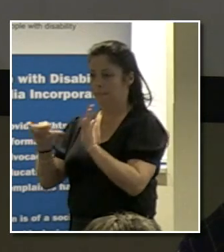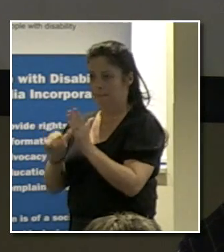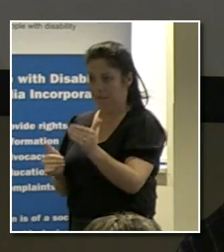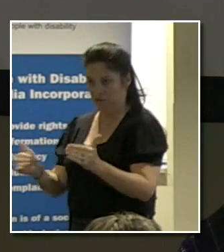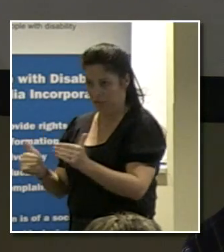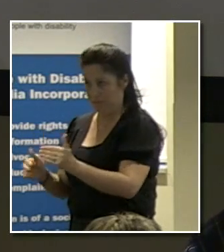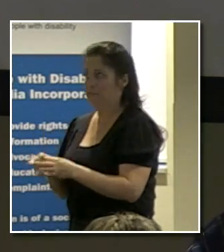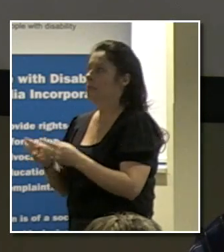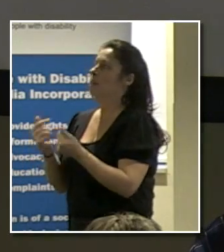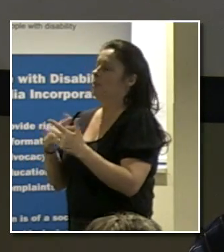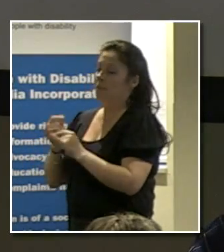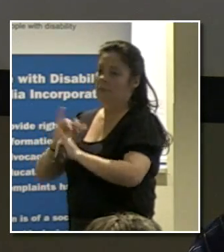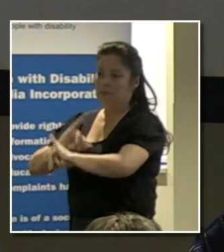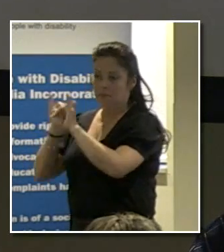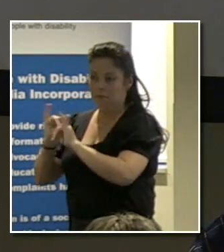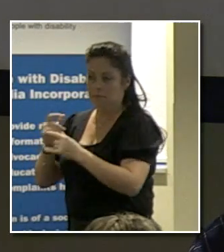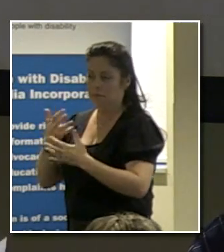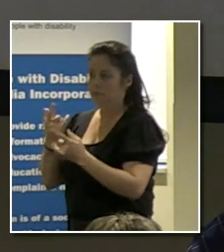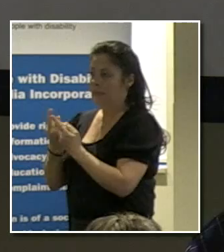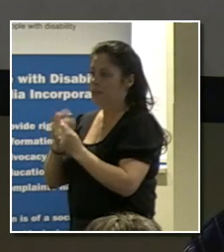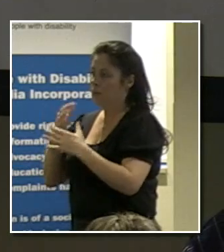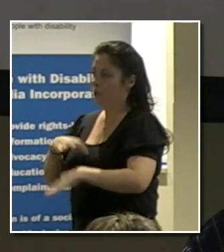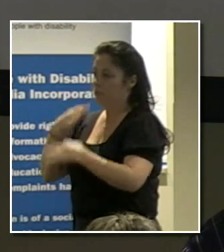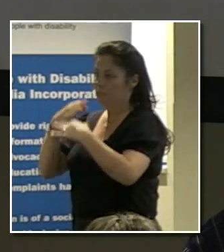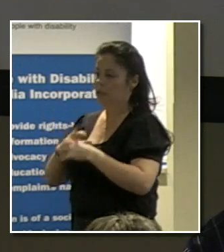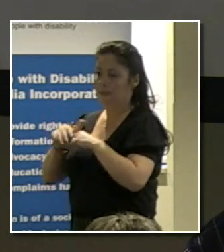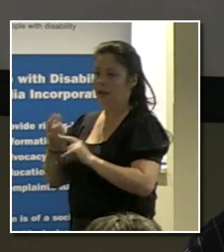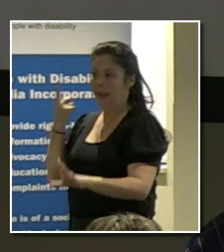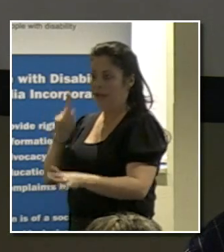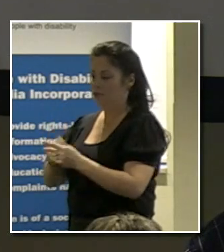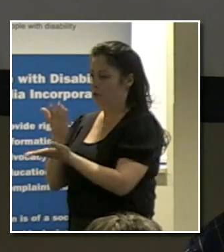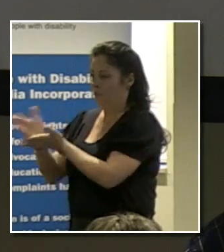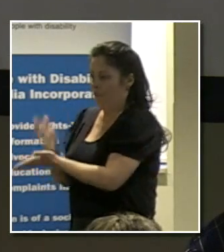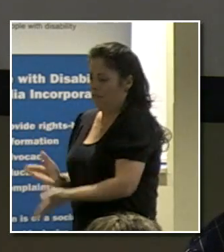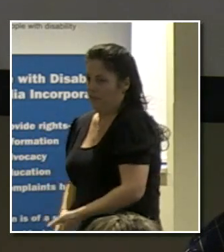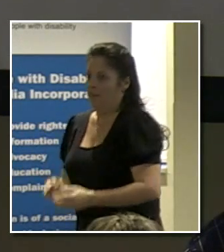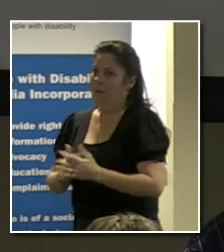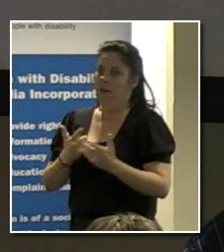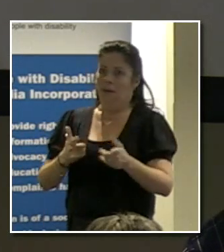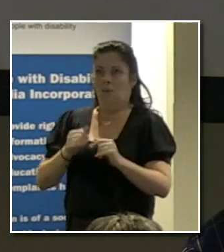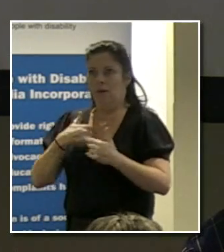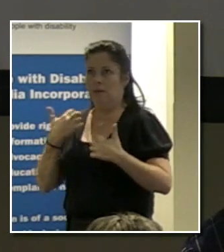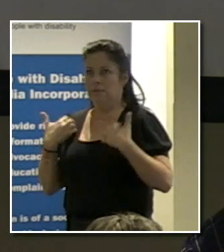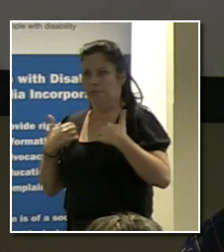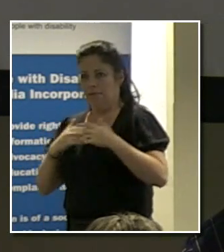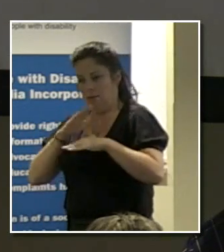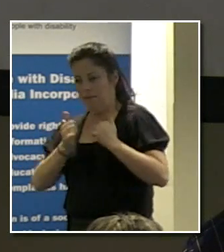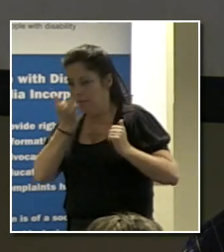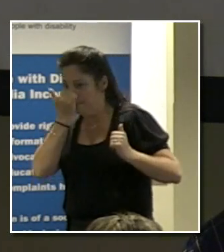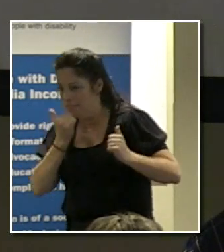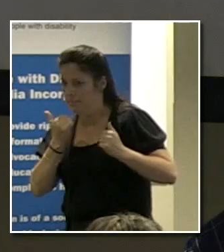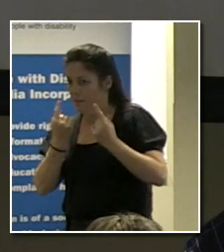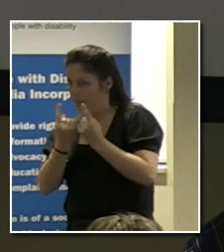horror measures that we were concerned about last year. There was a small but promising package of